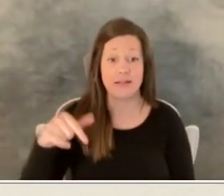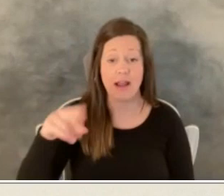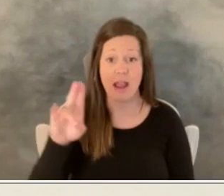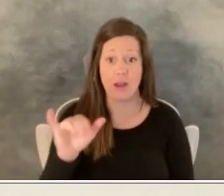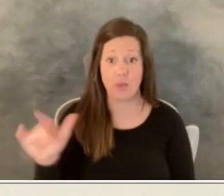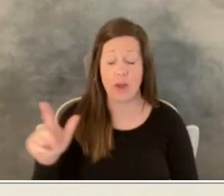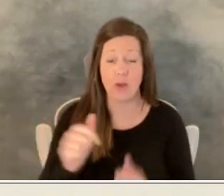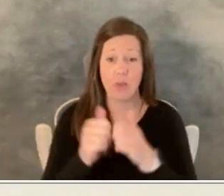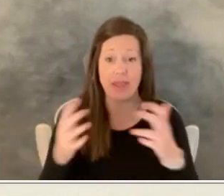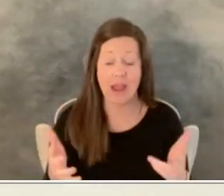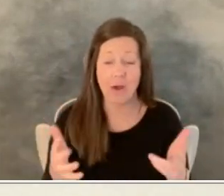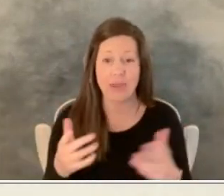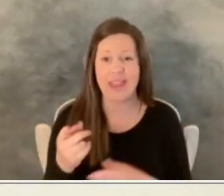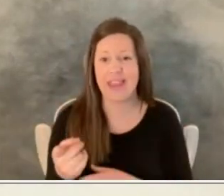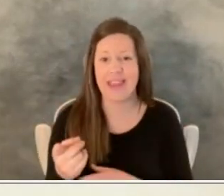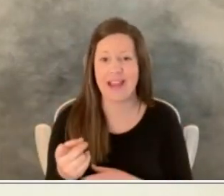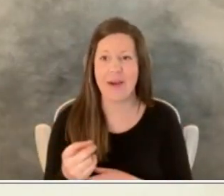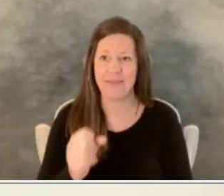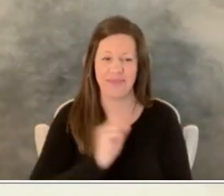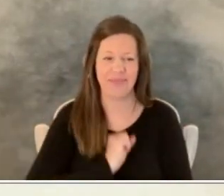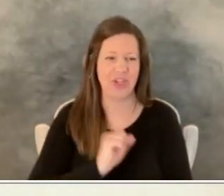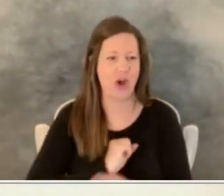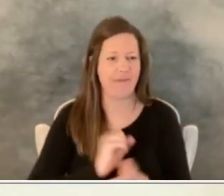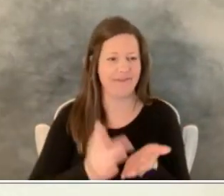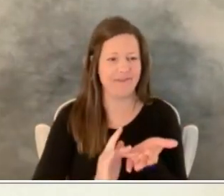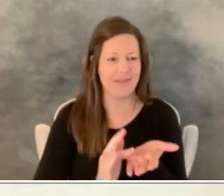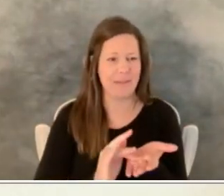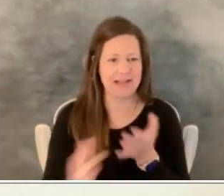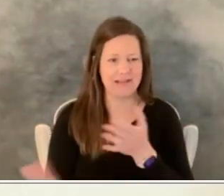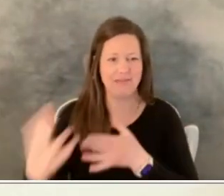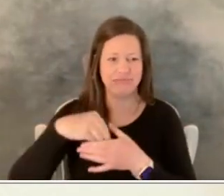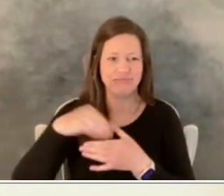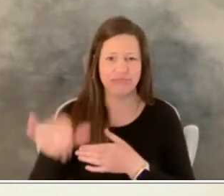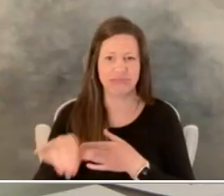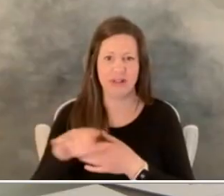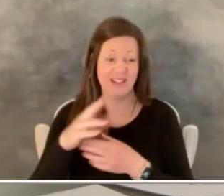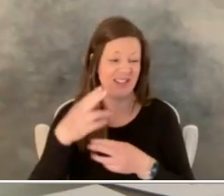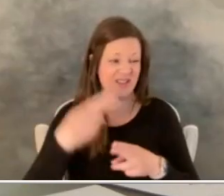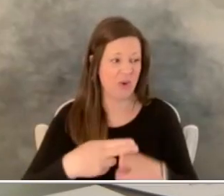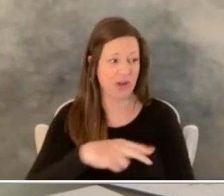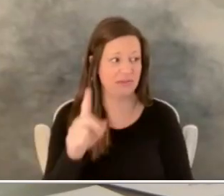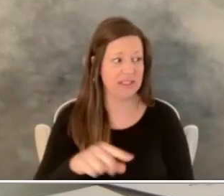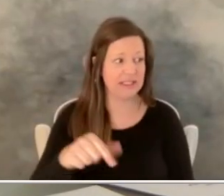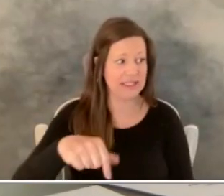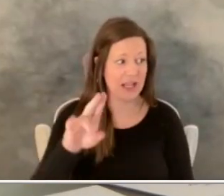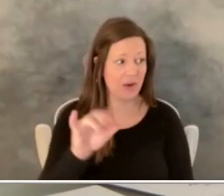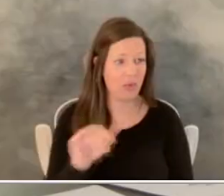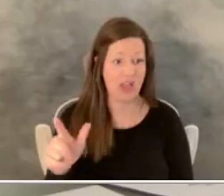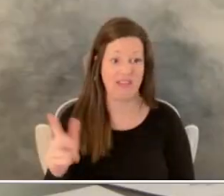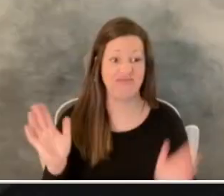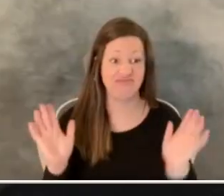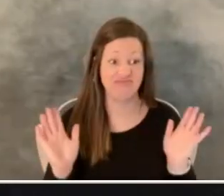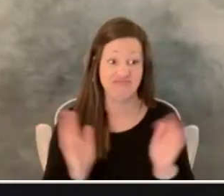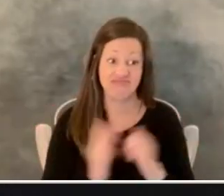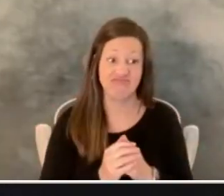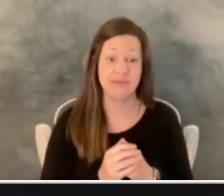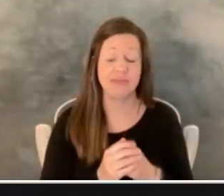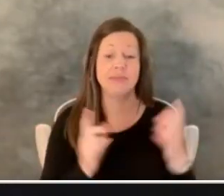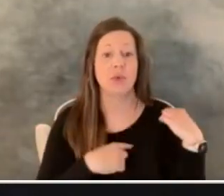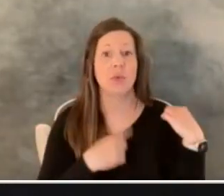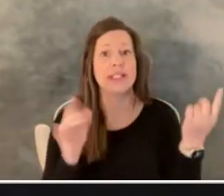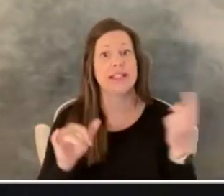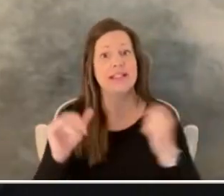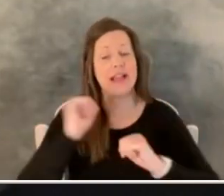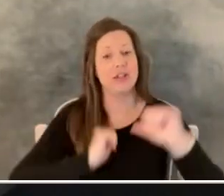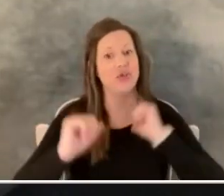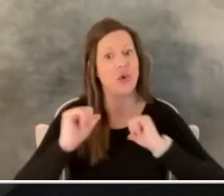the medicine component that is in NyQuil. It's just called ZzzQuil, and it tastes good. Since that January show, Dana has slowly